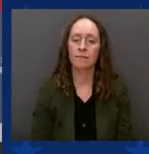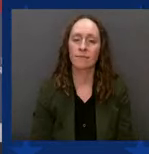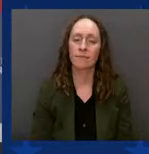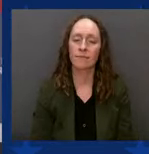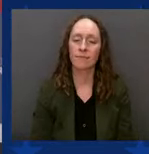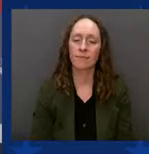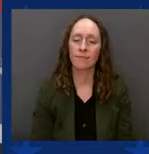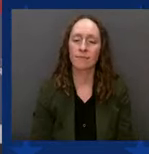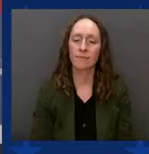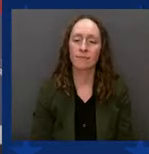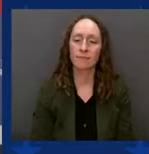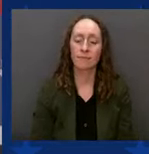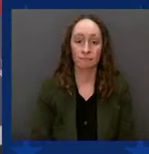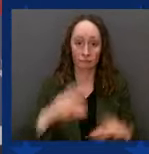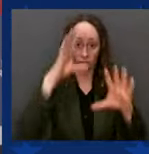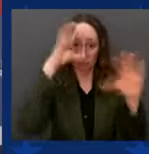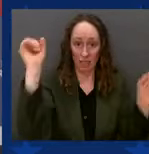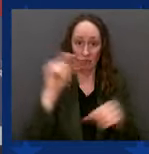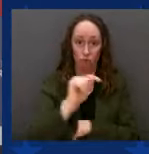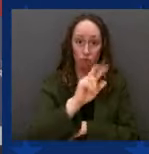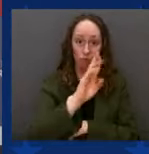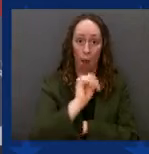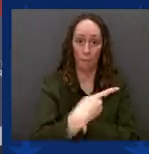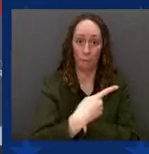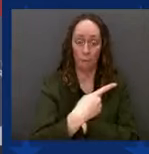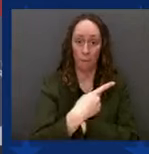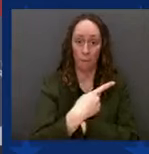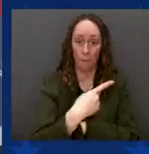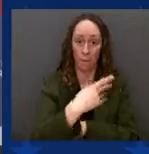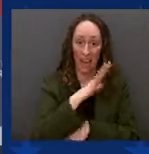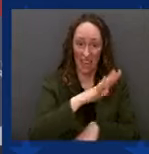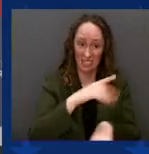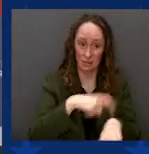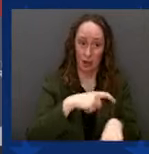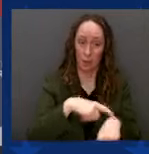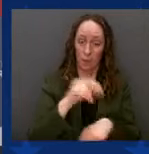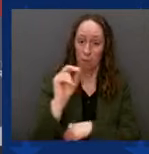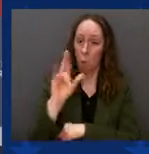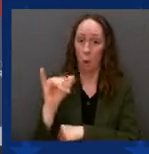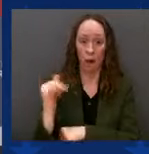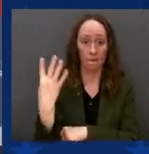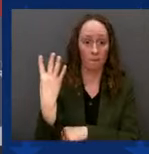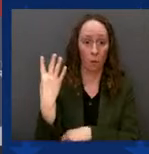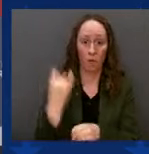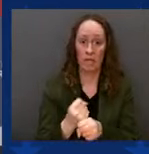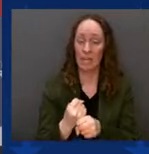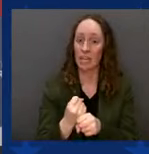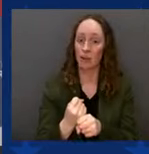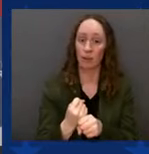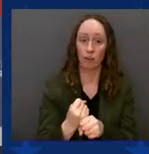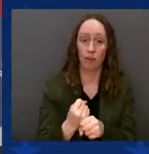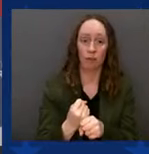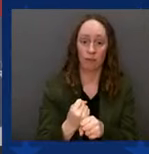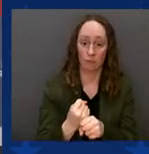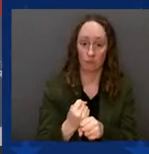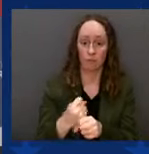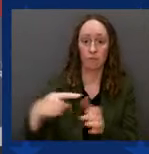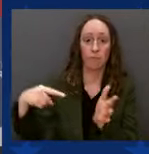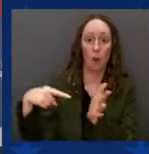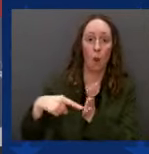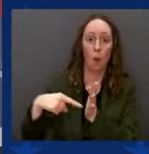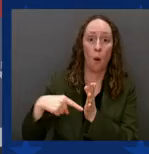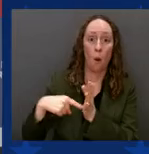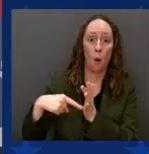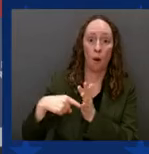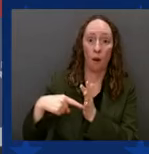4 years, he increased the national debt by 25%. just in 4 years. Remember that, that